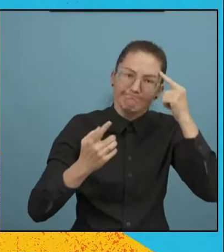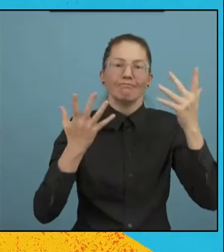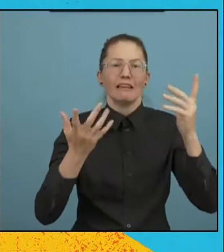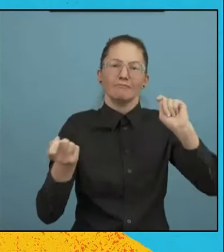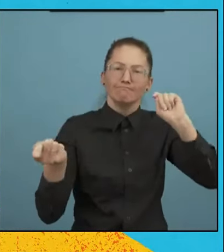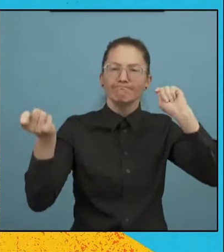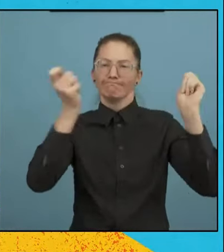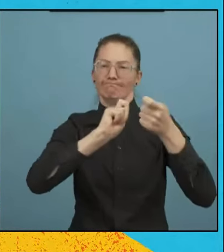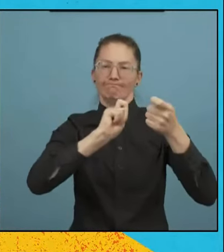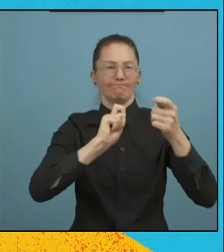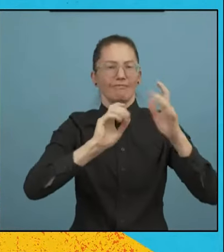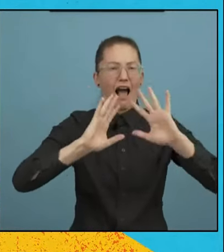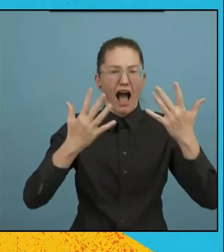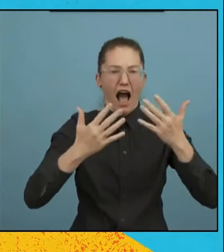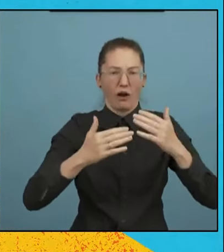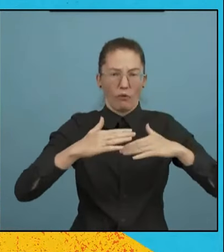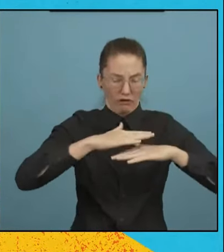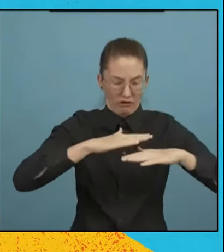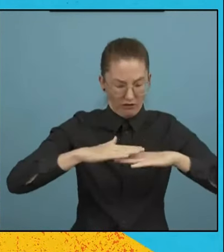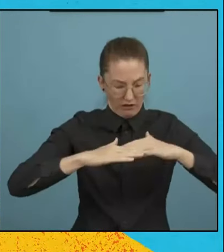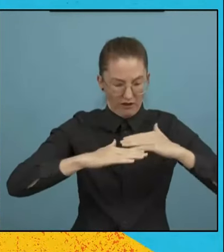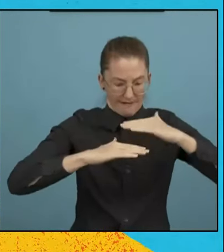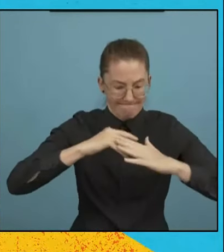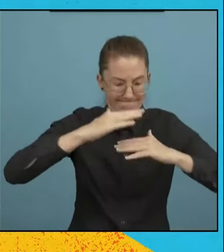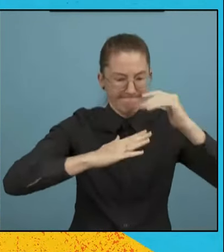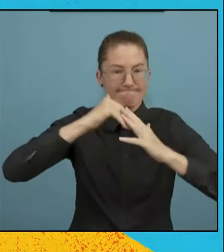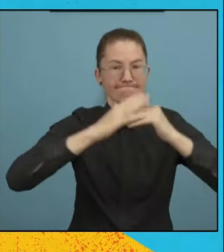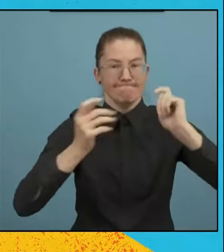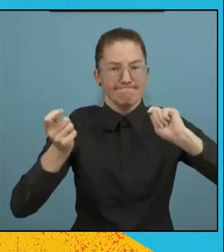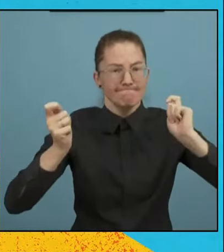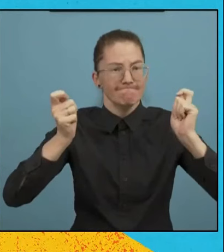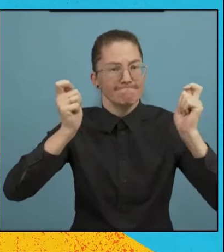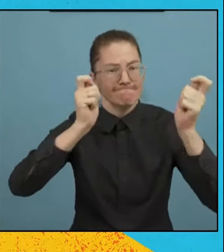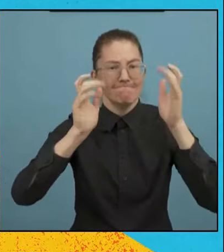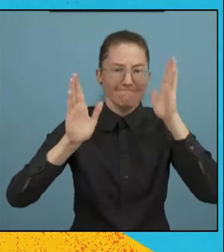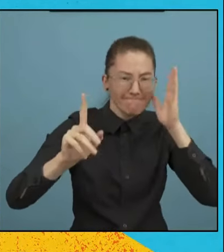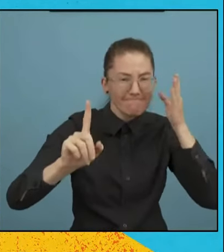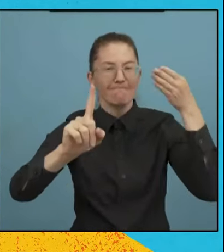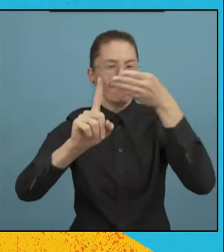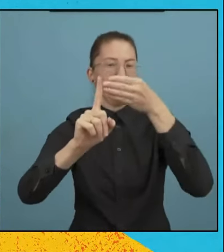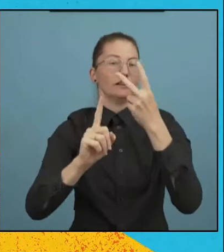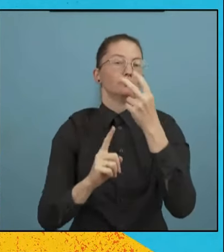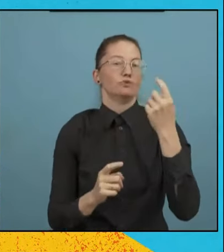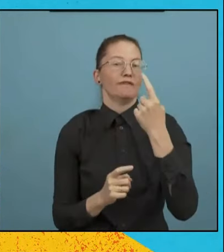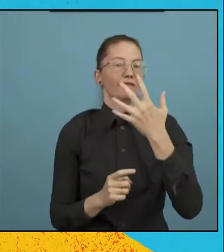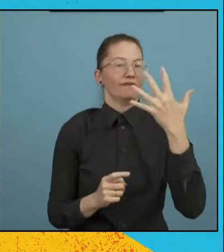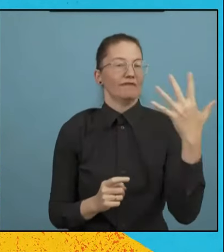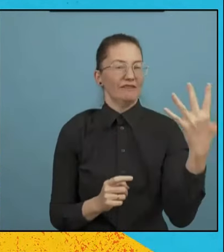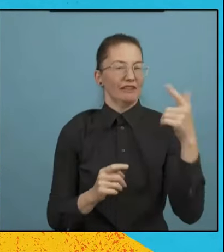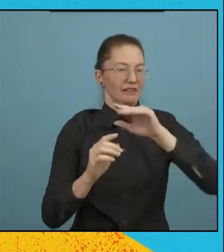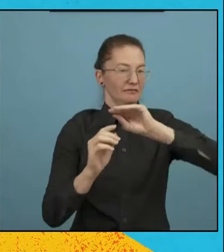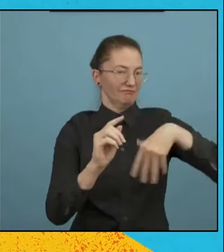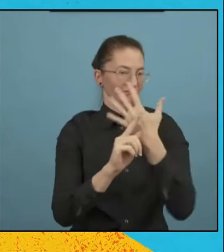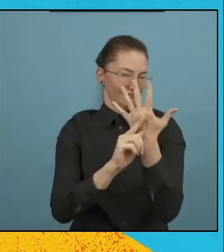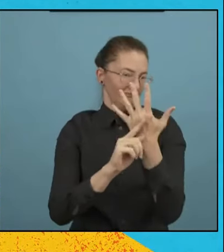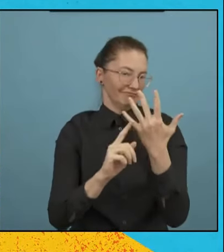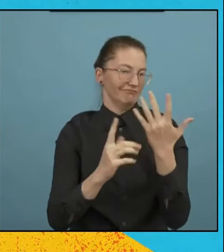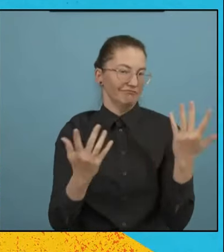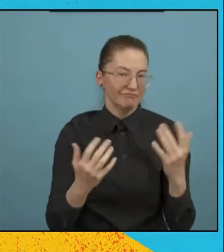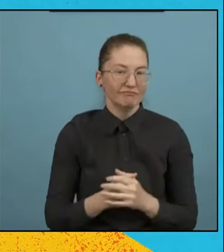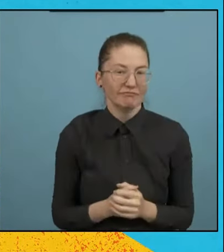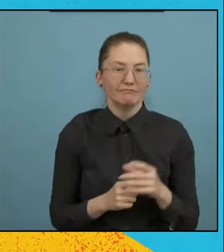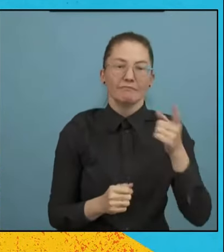on conflict rather than cooperation. And, you know, the institution that I lead and the UN development system that we are part of is